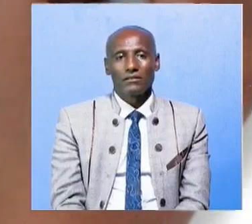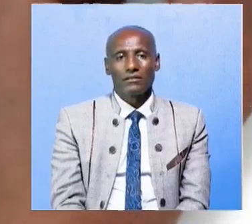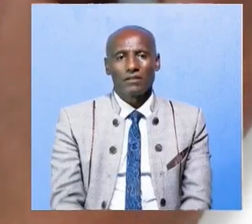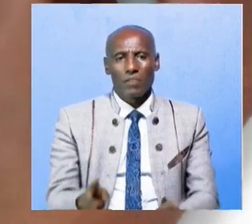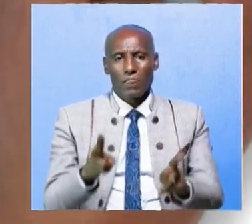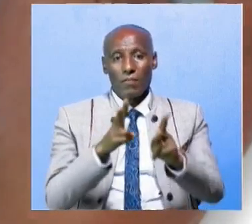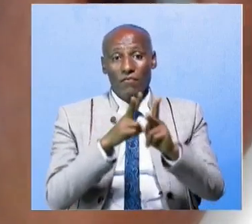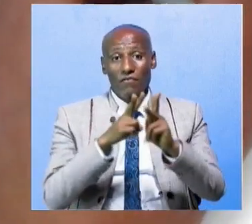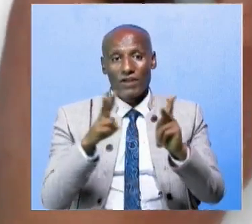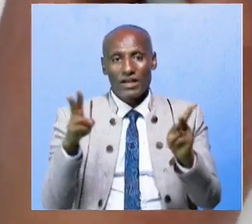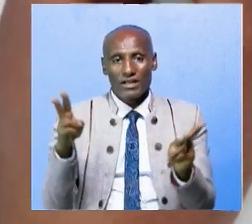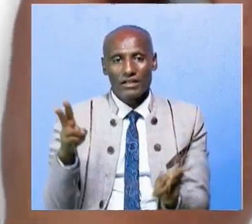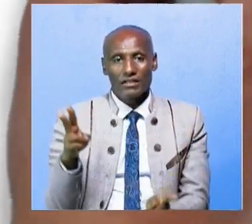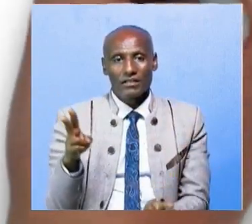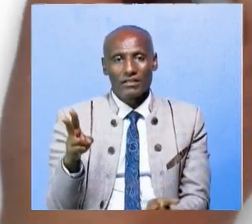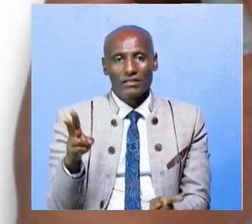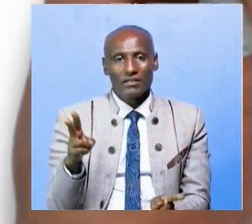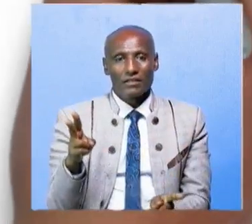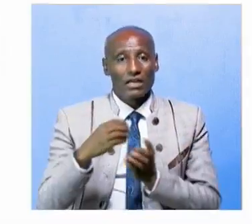very fun,